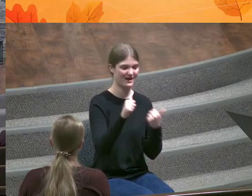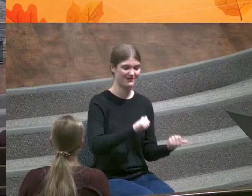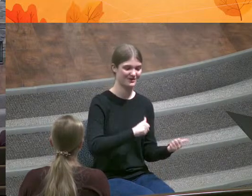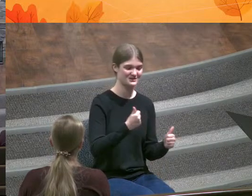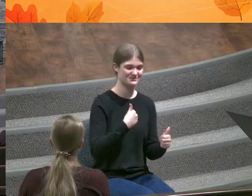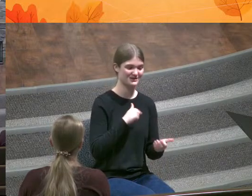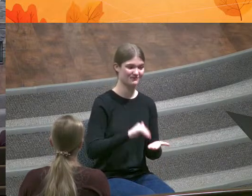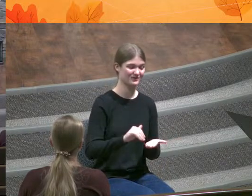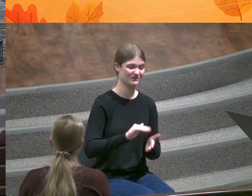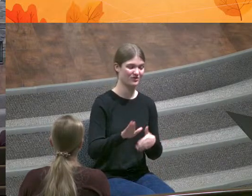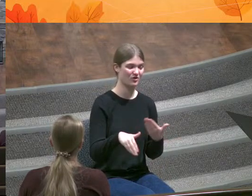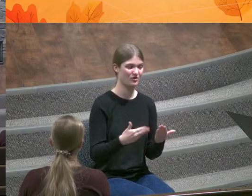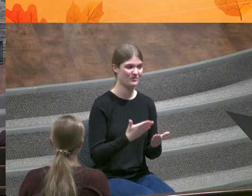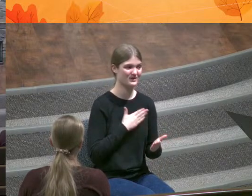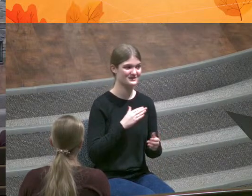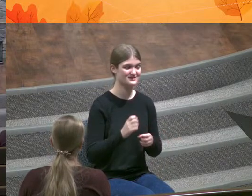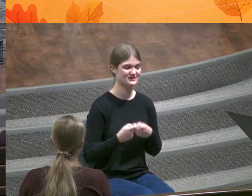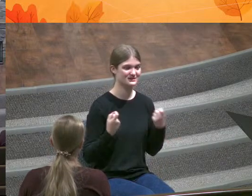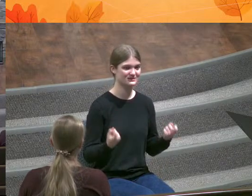for the remission of all of my past sins.